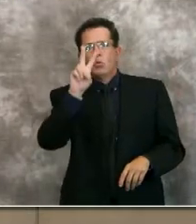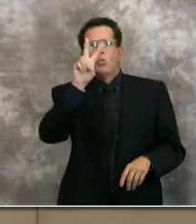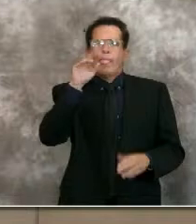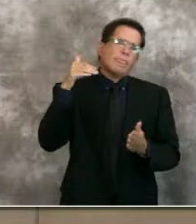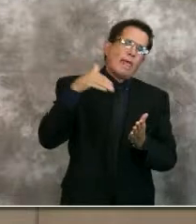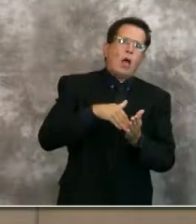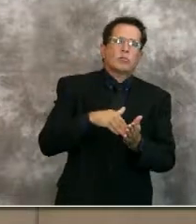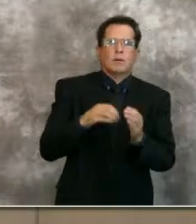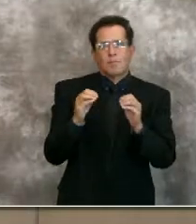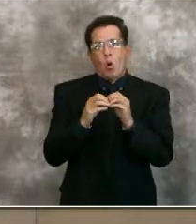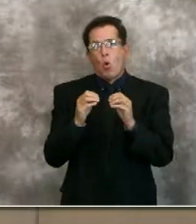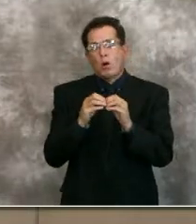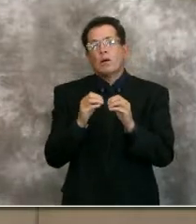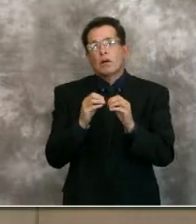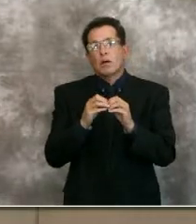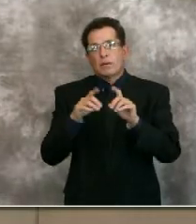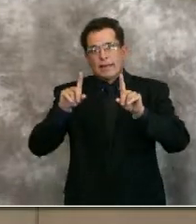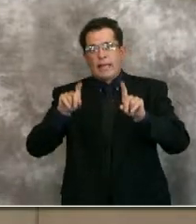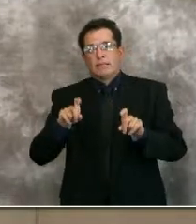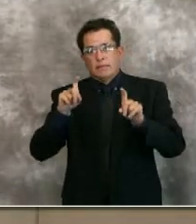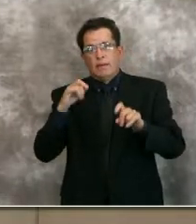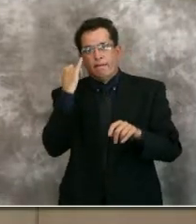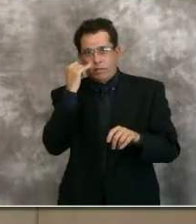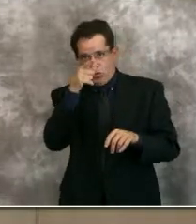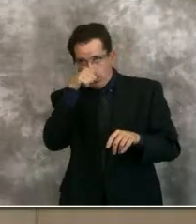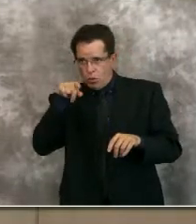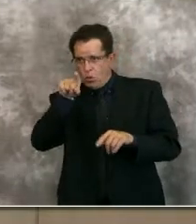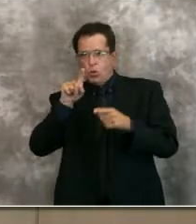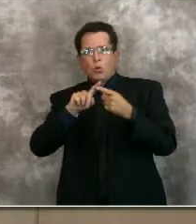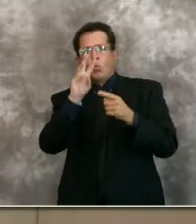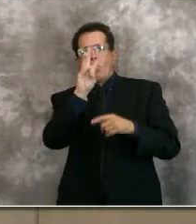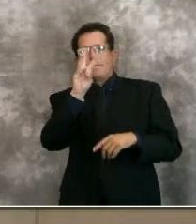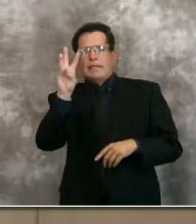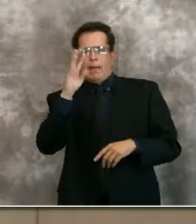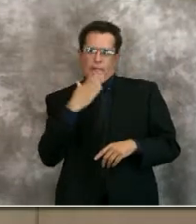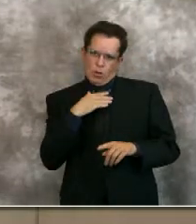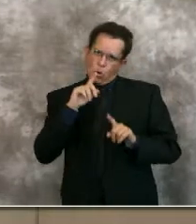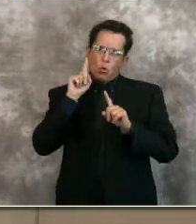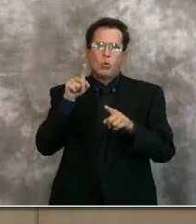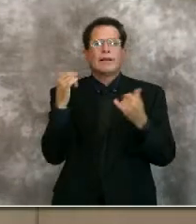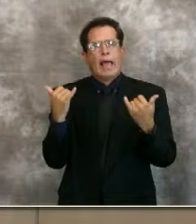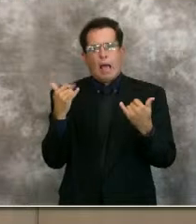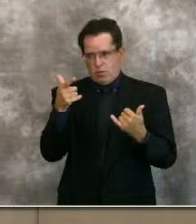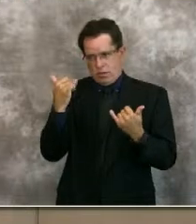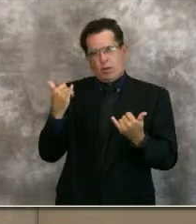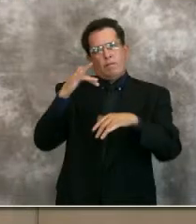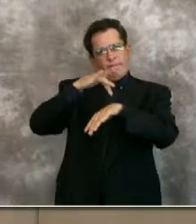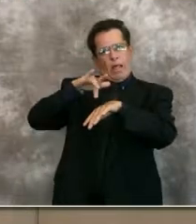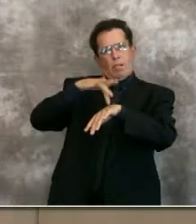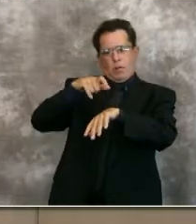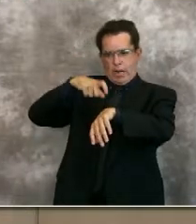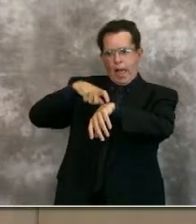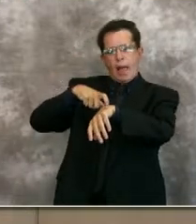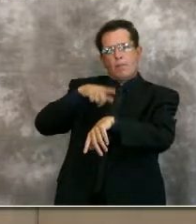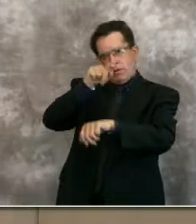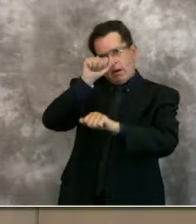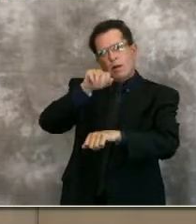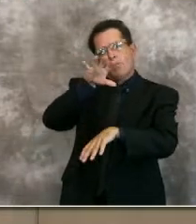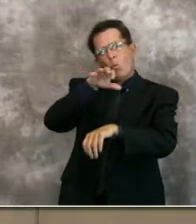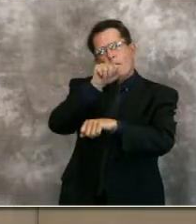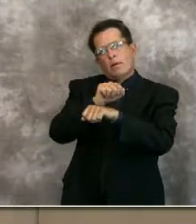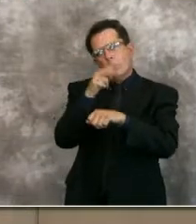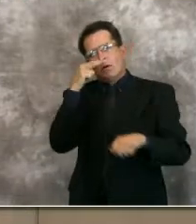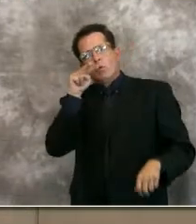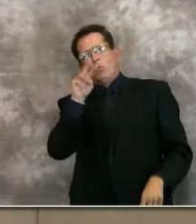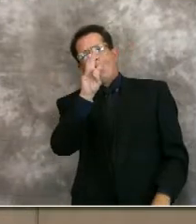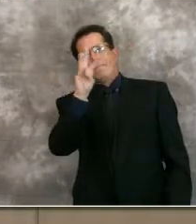So for those that may attempted to come to the website, I encourage you to do that now because there are more appointment times for people, so make it easy